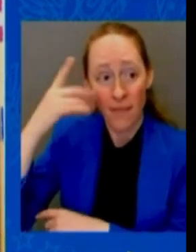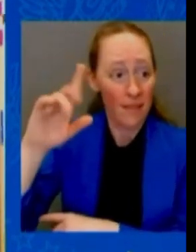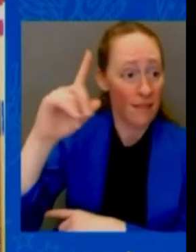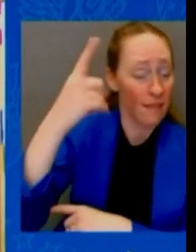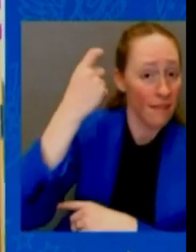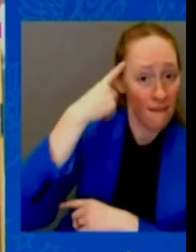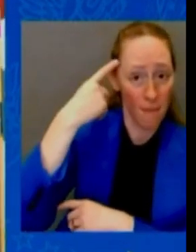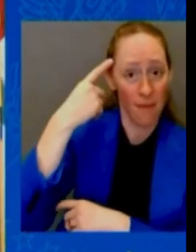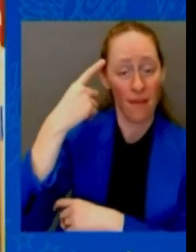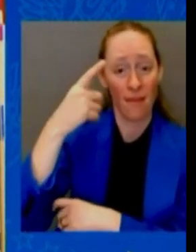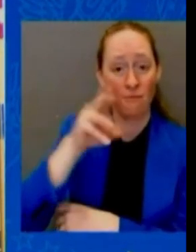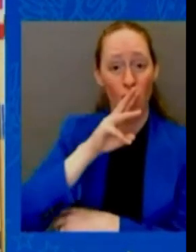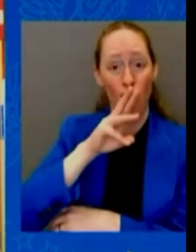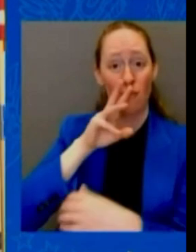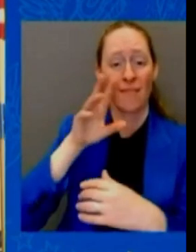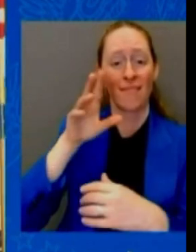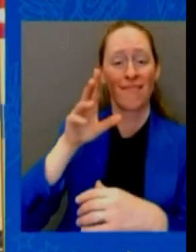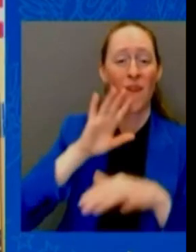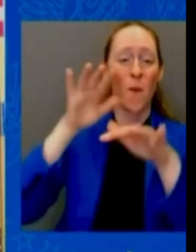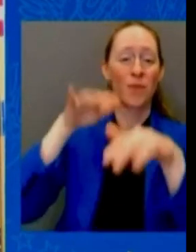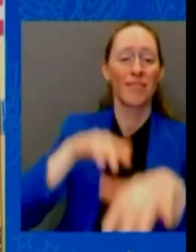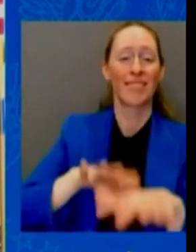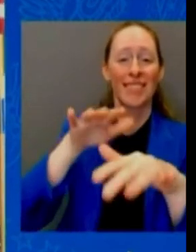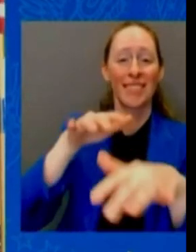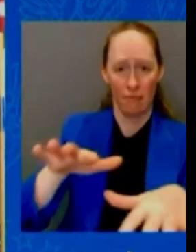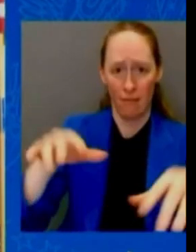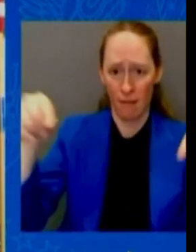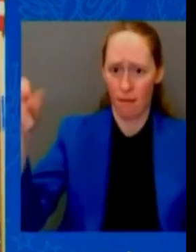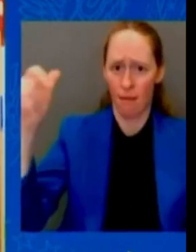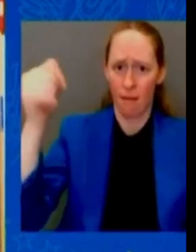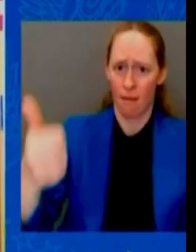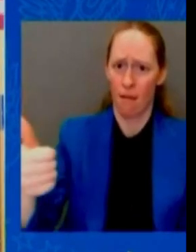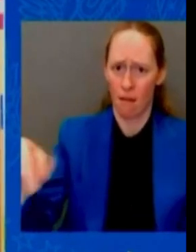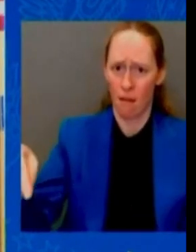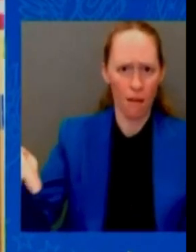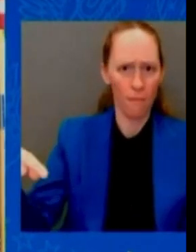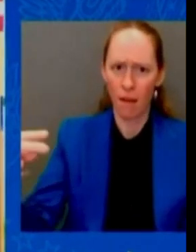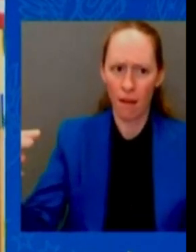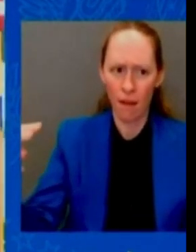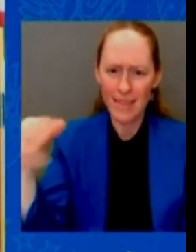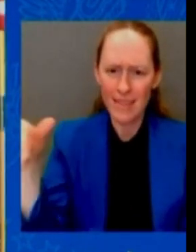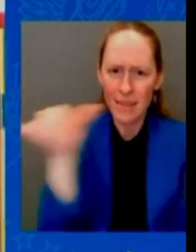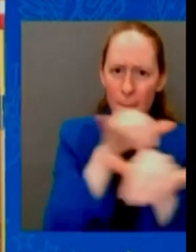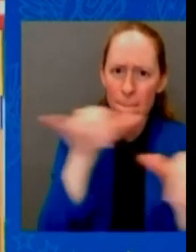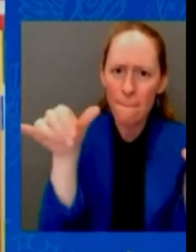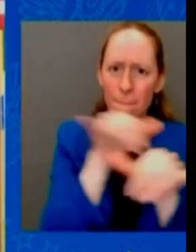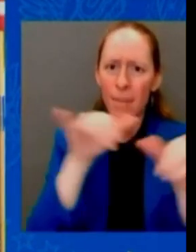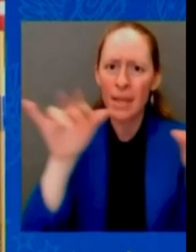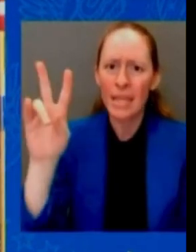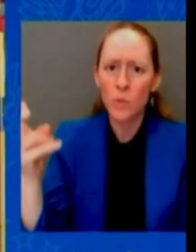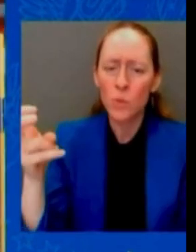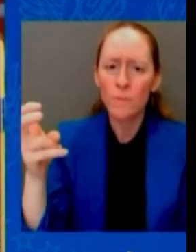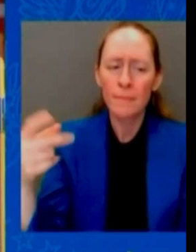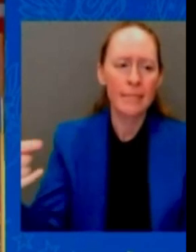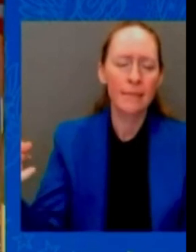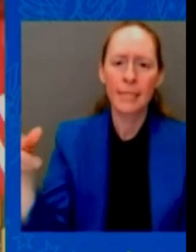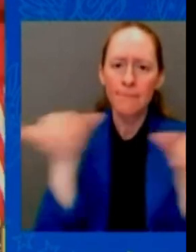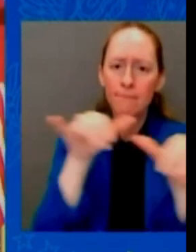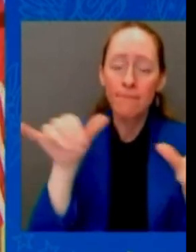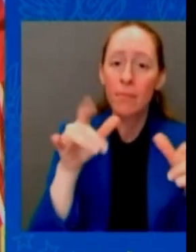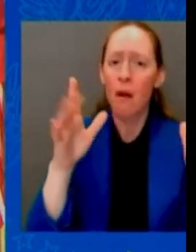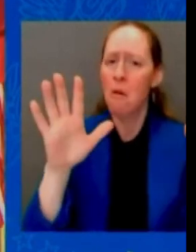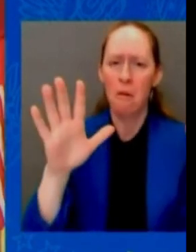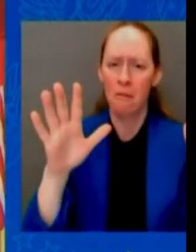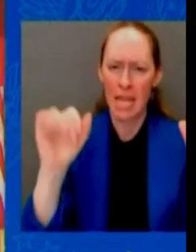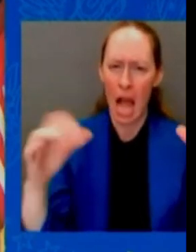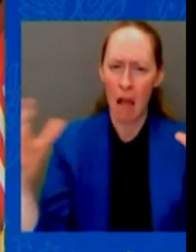strong and effective when it comes to the challenges we share, those of the climate, geopolitics, and technology.